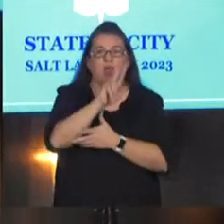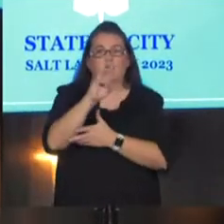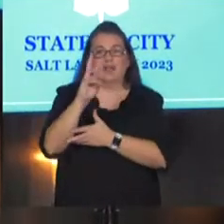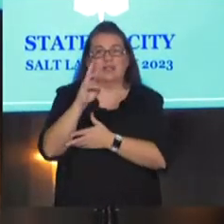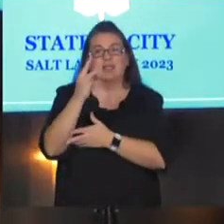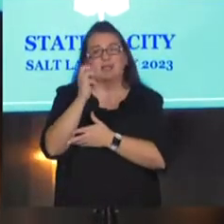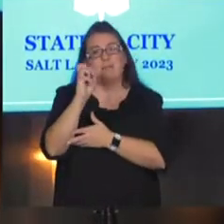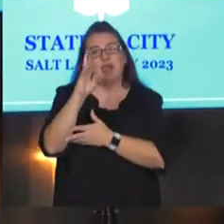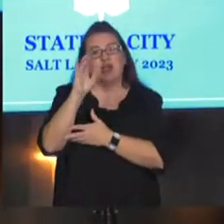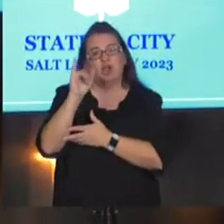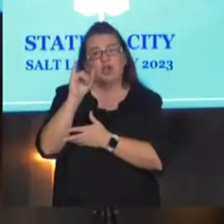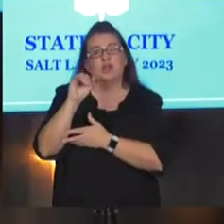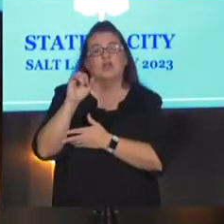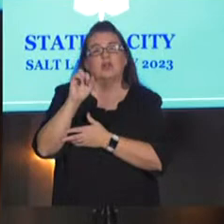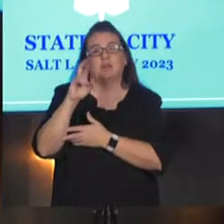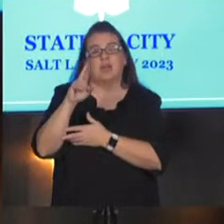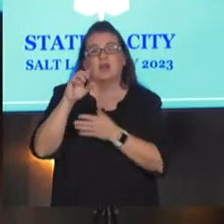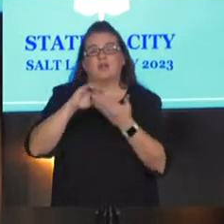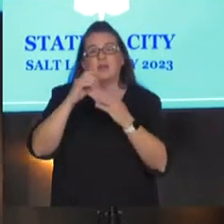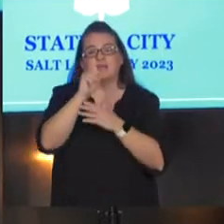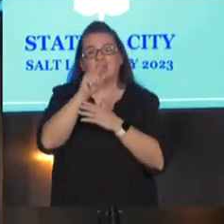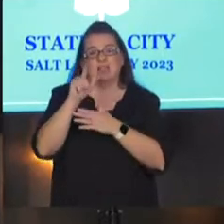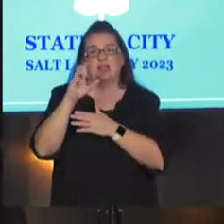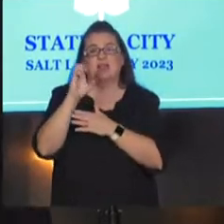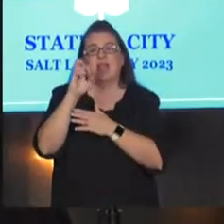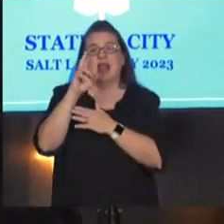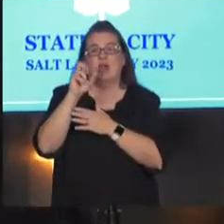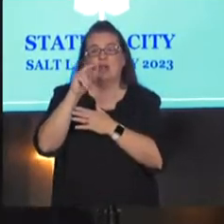of Salt Lake City, Erin Mendenhall.